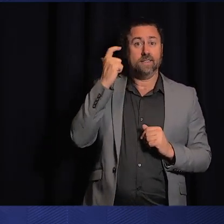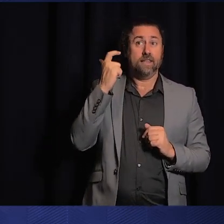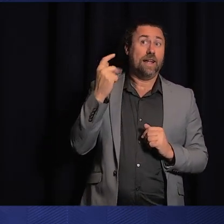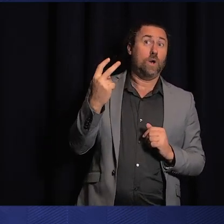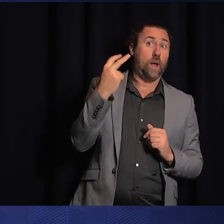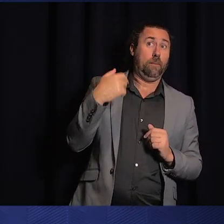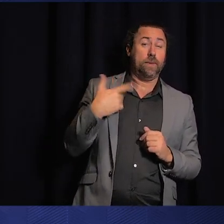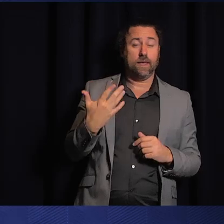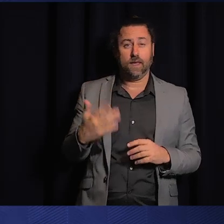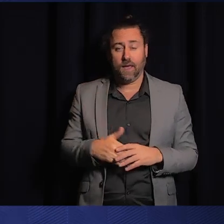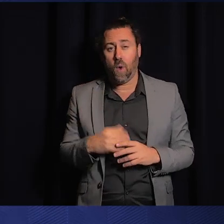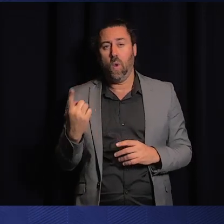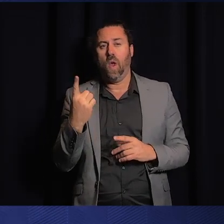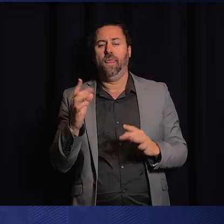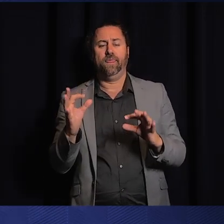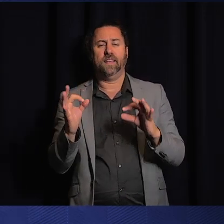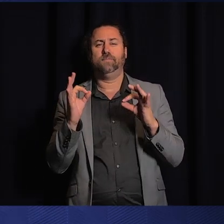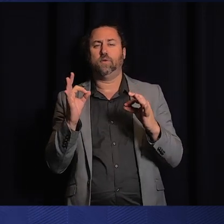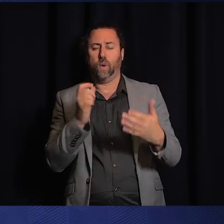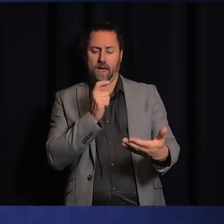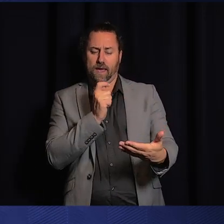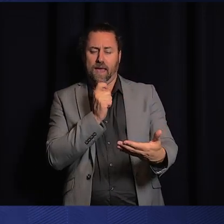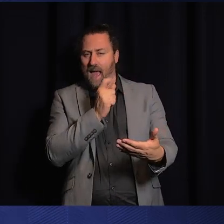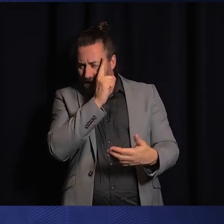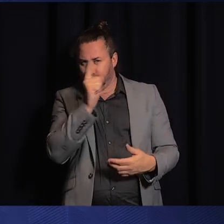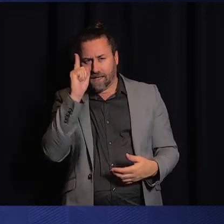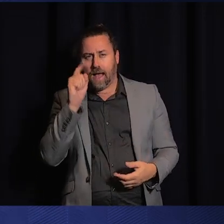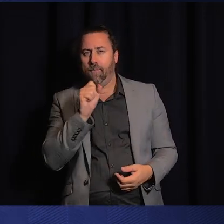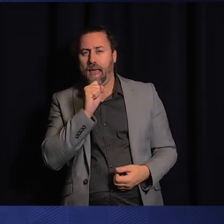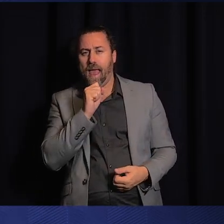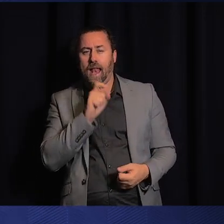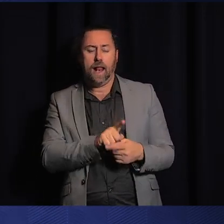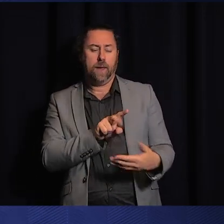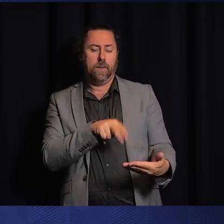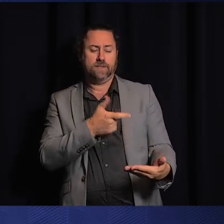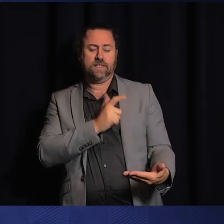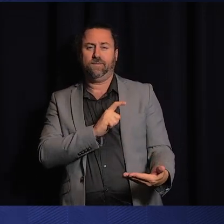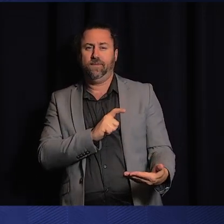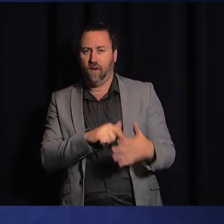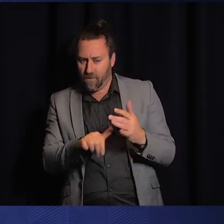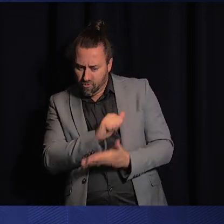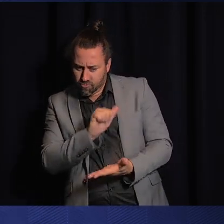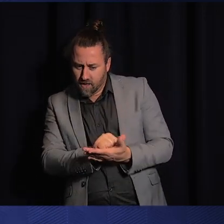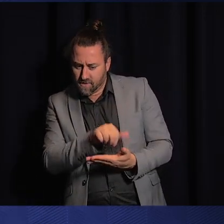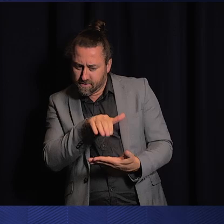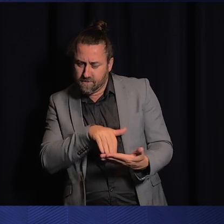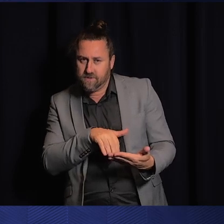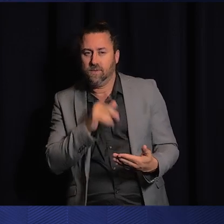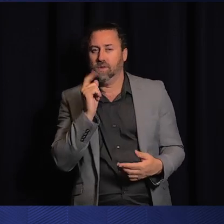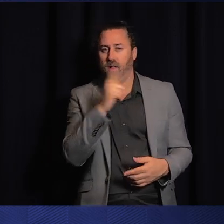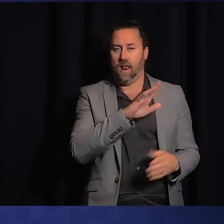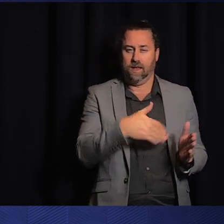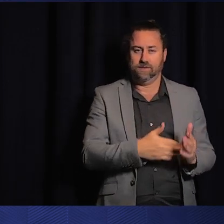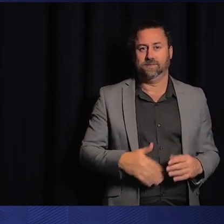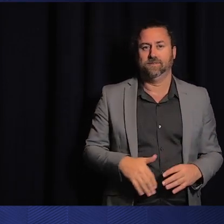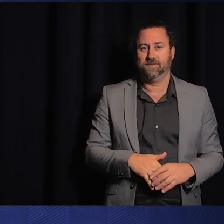Special Rapporteur could be for Cecilia. Yes, I will not try to answer that one. Thank you, Matthew. I'll be brief because I think our other panelists